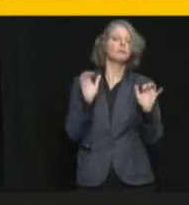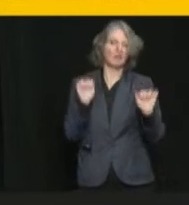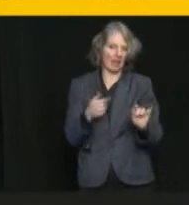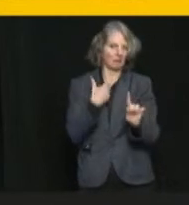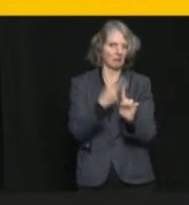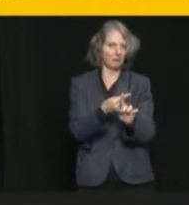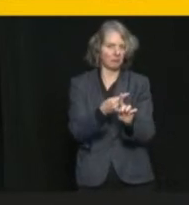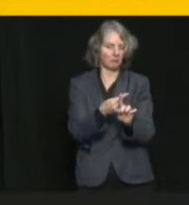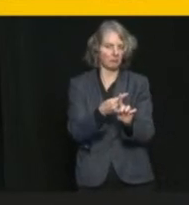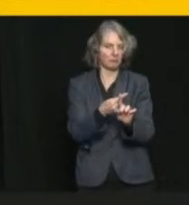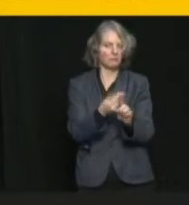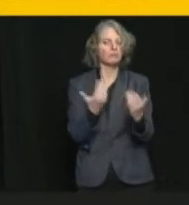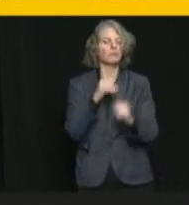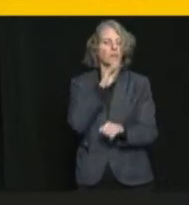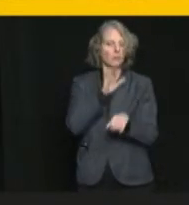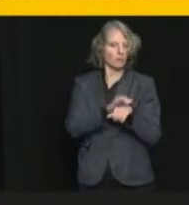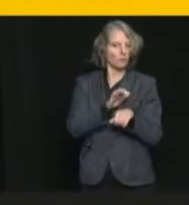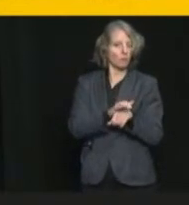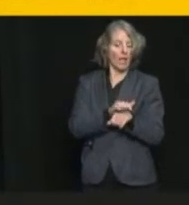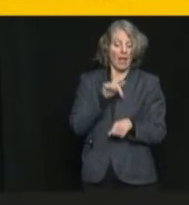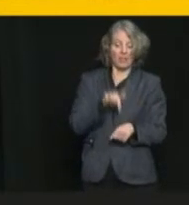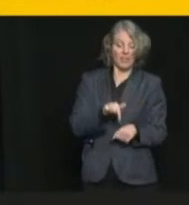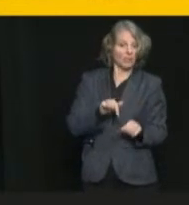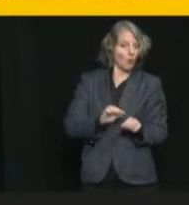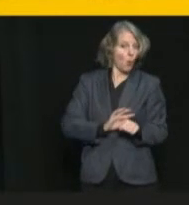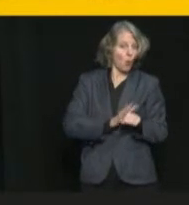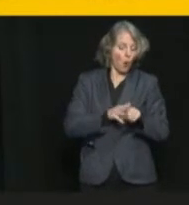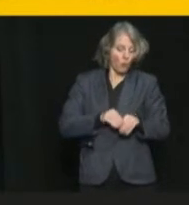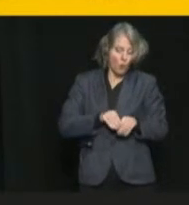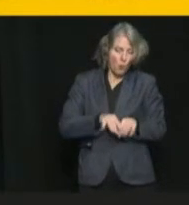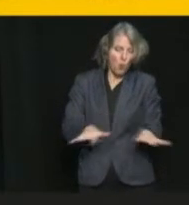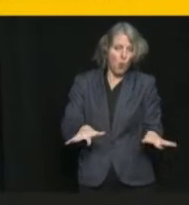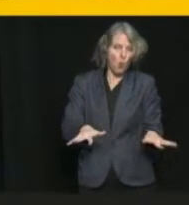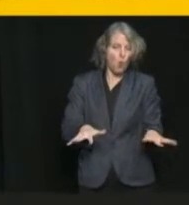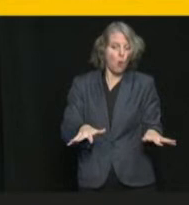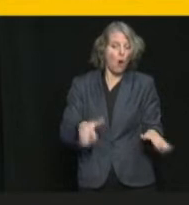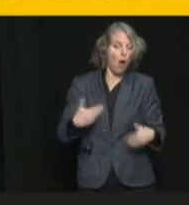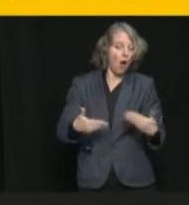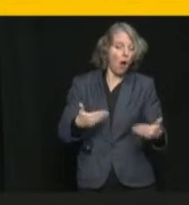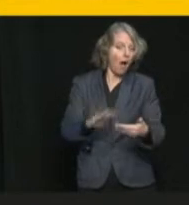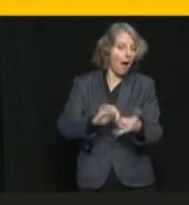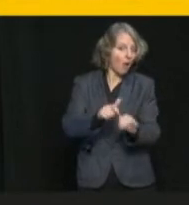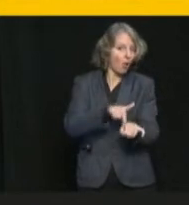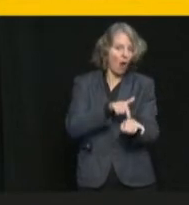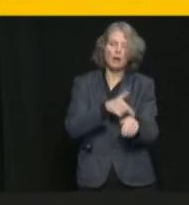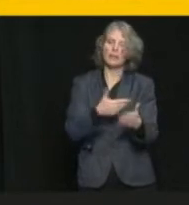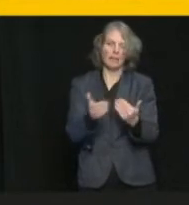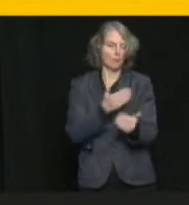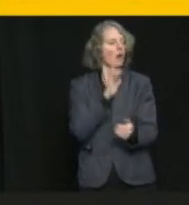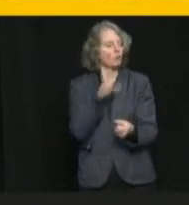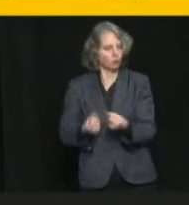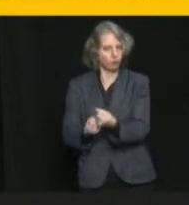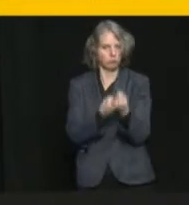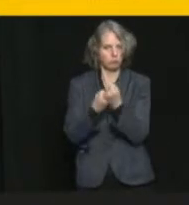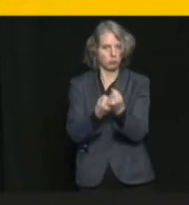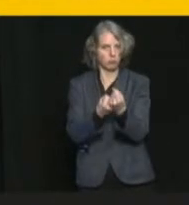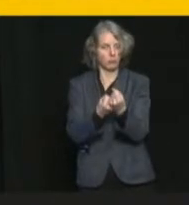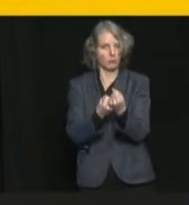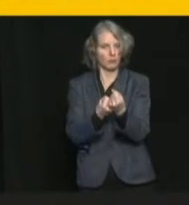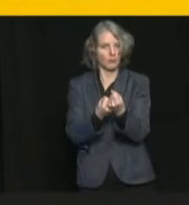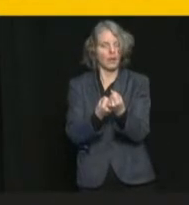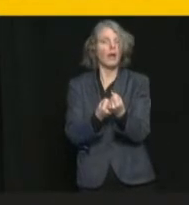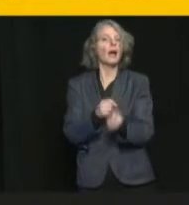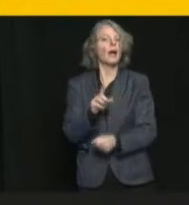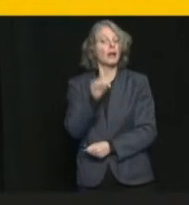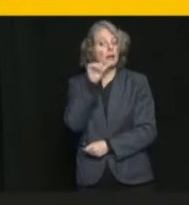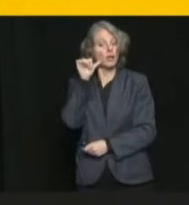crisis lasts, no matter where you live, we've got your back. Yesterday, a request for additional support was